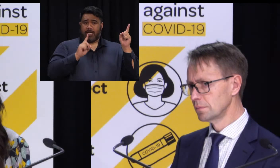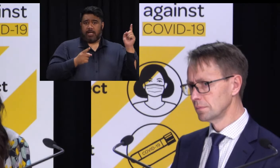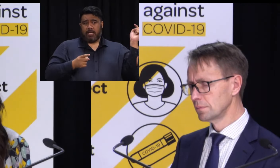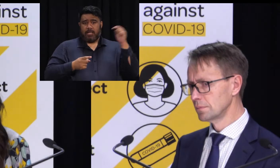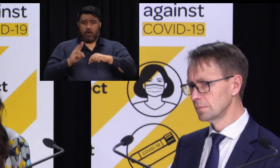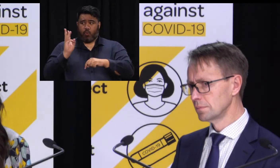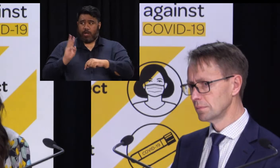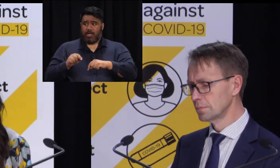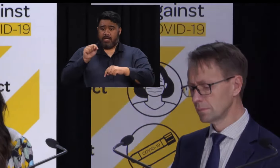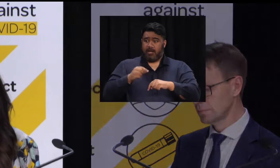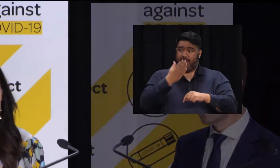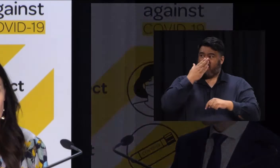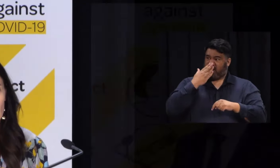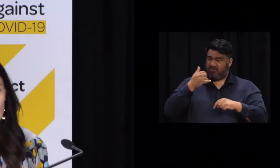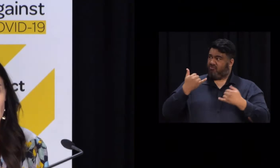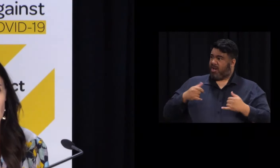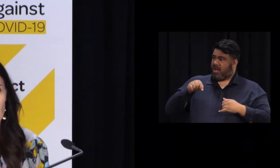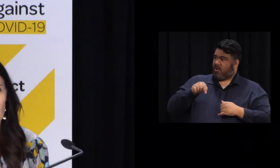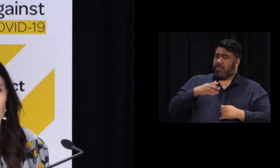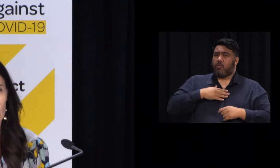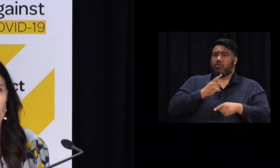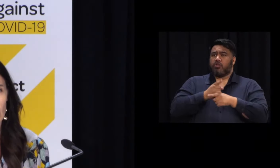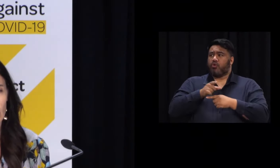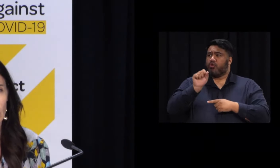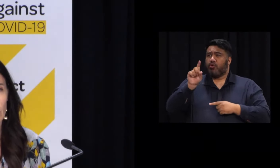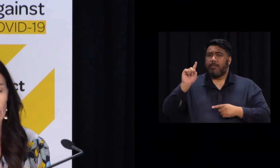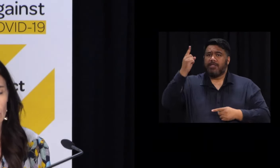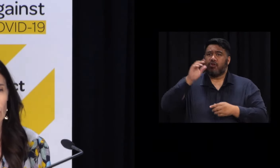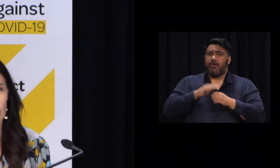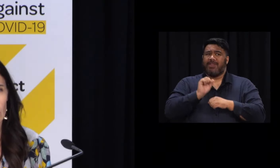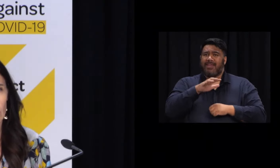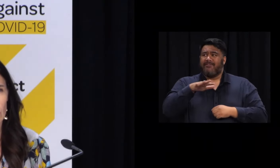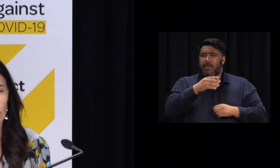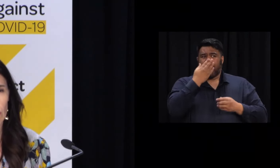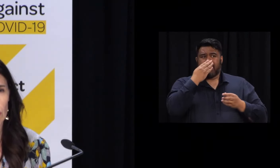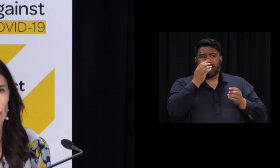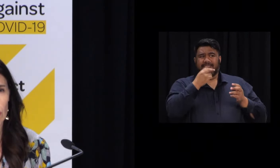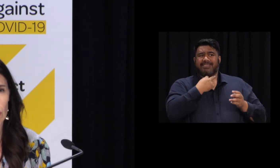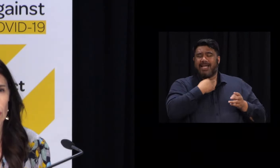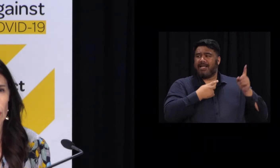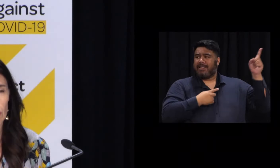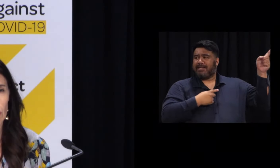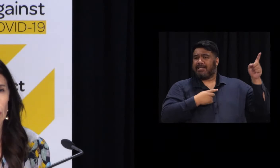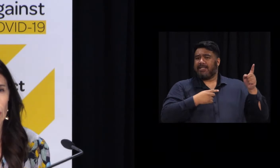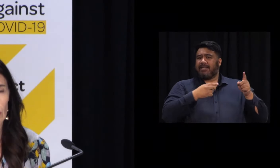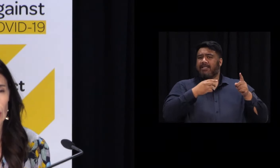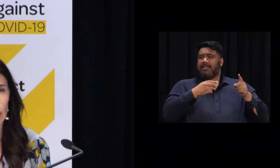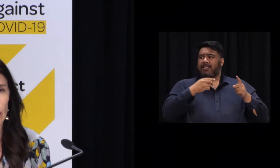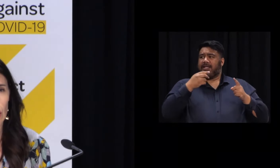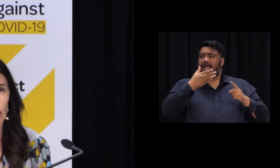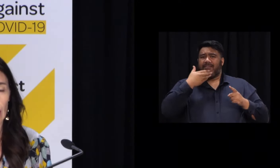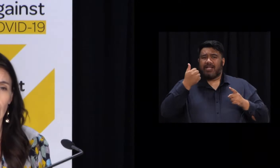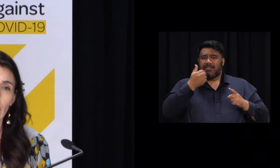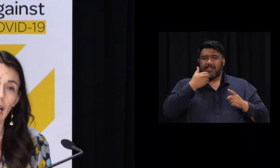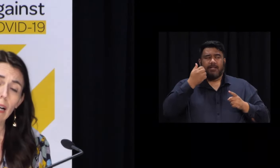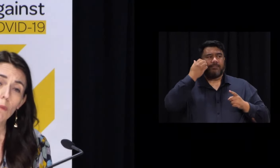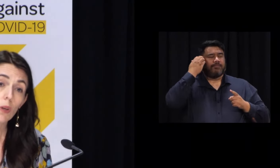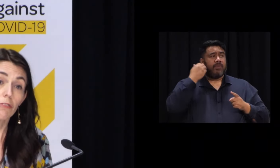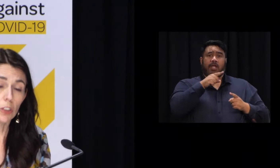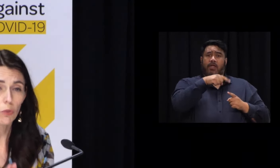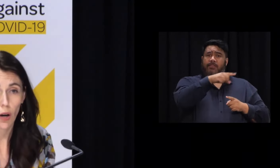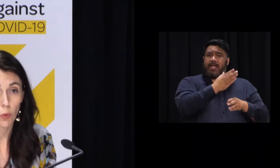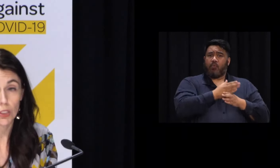to talk to a minister, someone about what's happening to their families back in Afghanistan. No one from the government has gone out and spoken to them all day. Why is